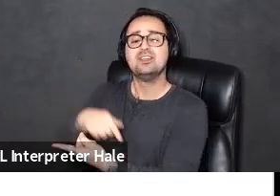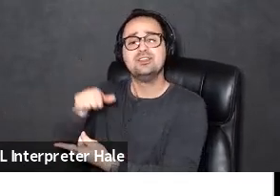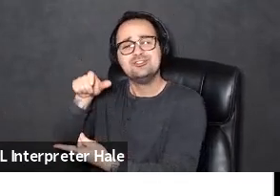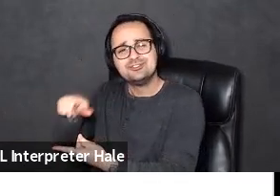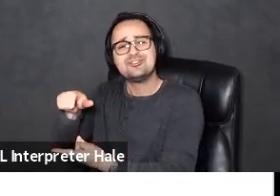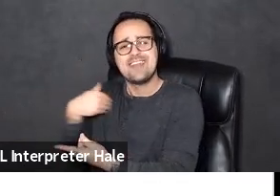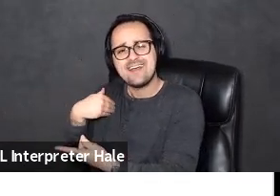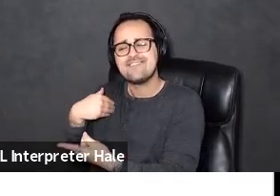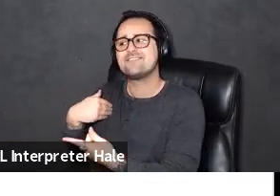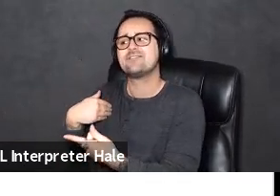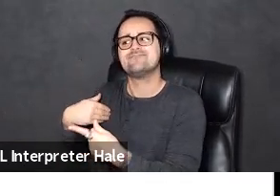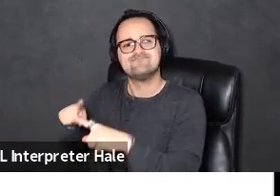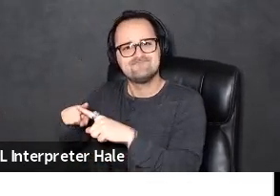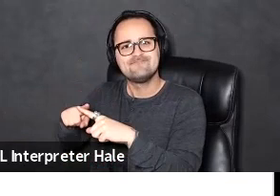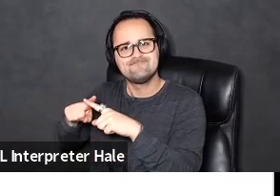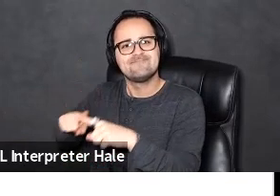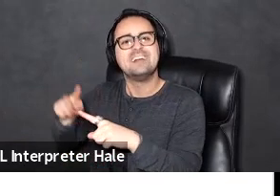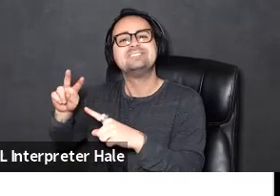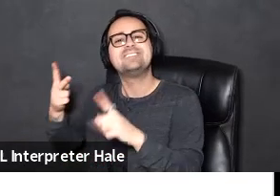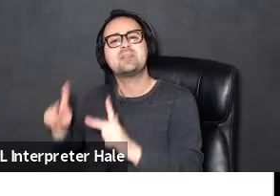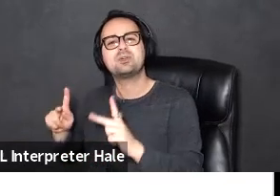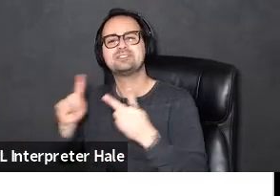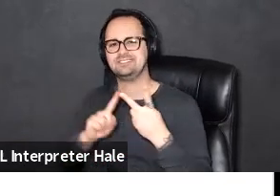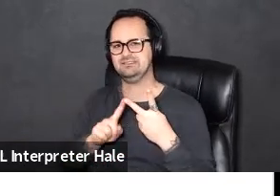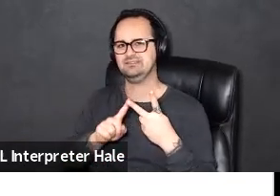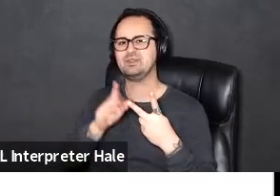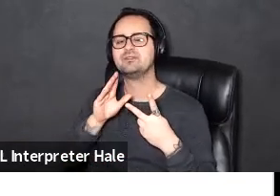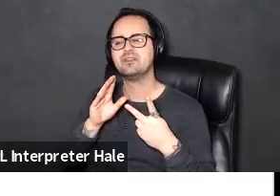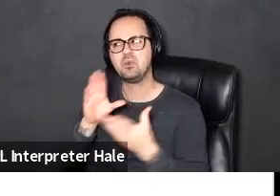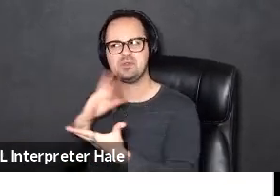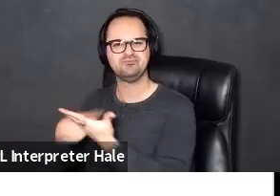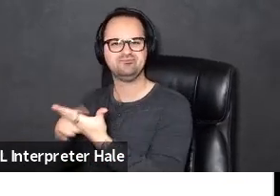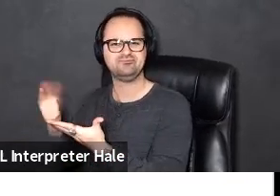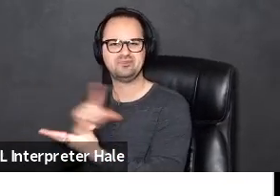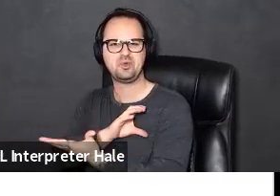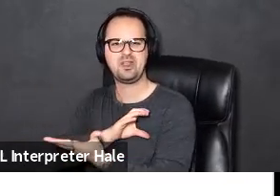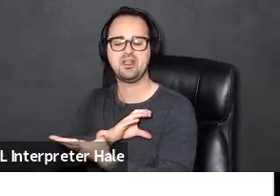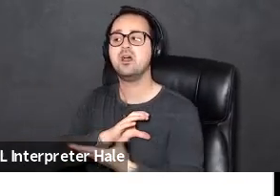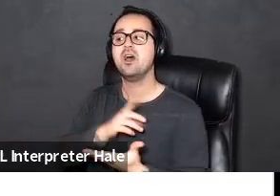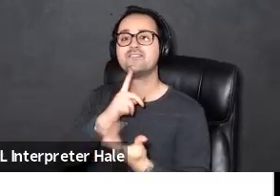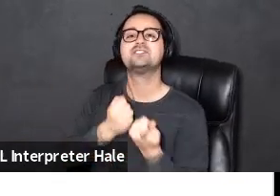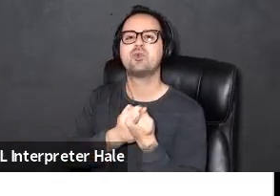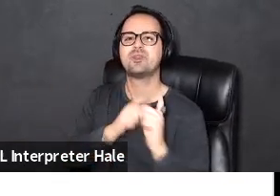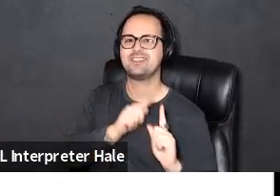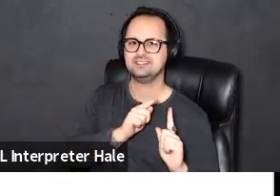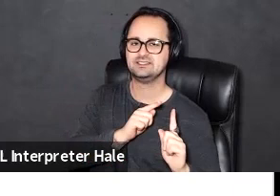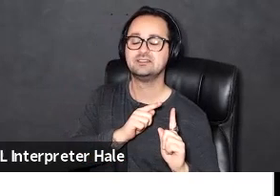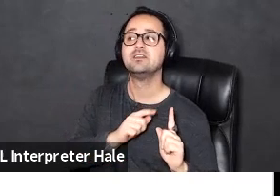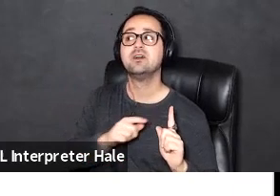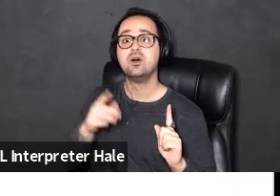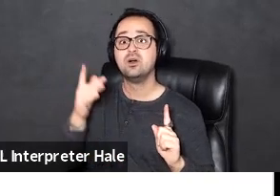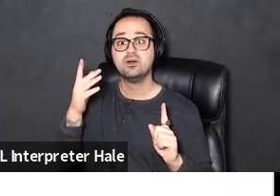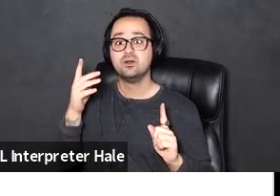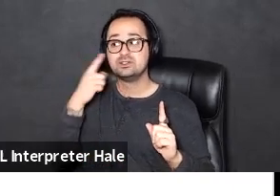a contingent beneficiary. And I'm going to turn it over to Craig in a second to talk about this, to back it up so that the assets